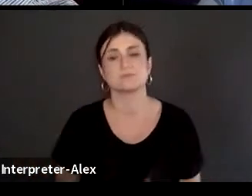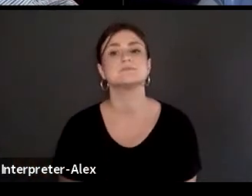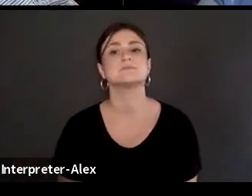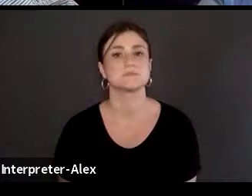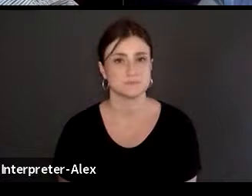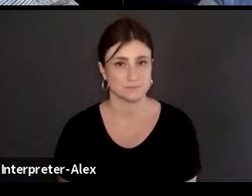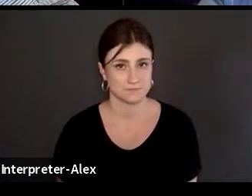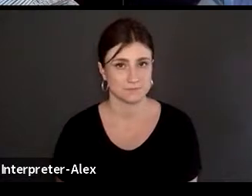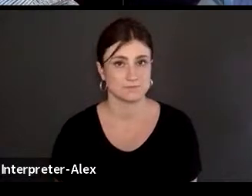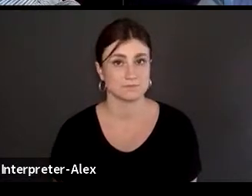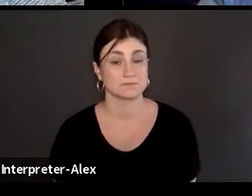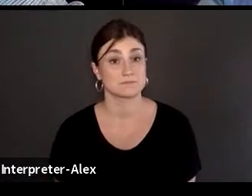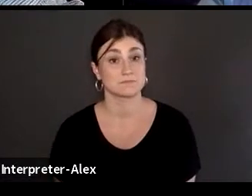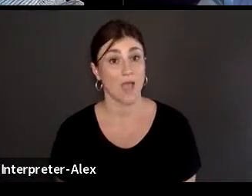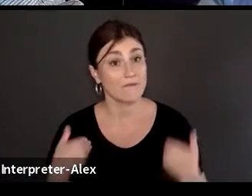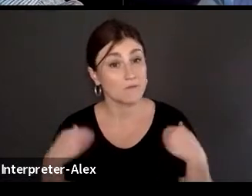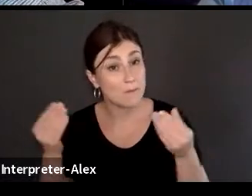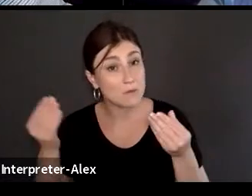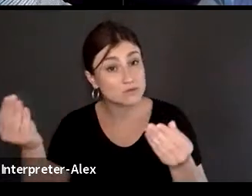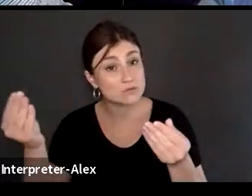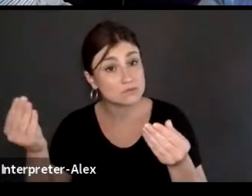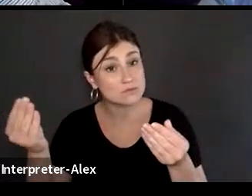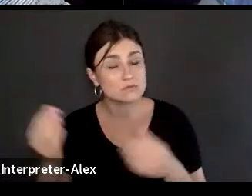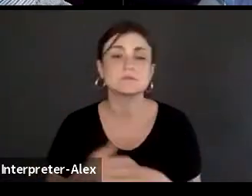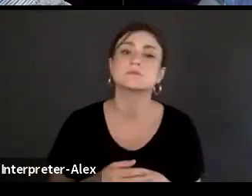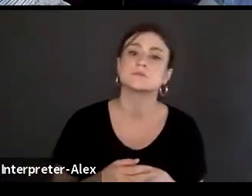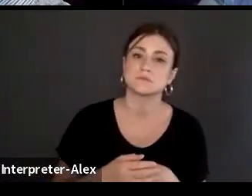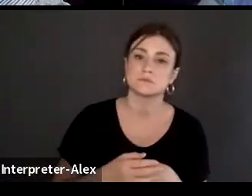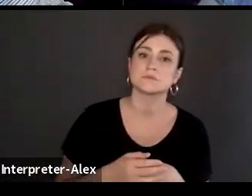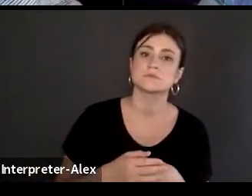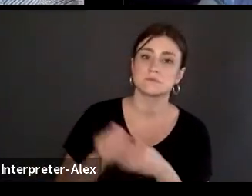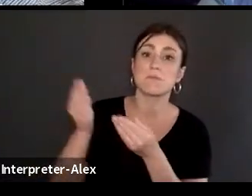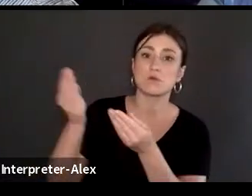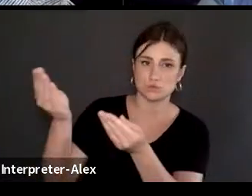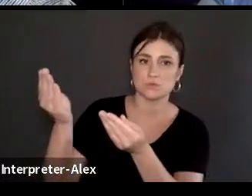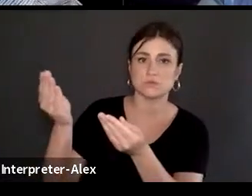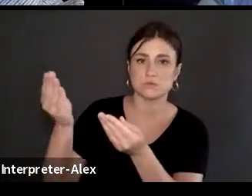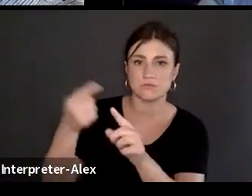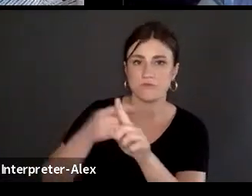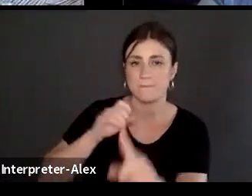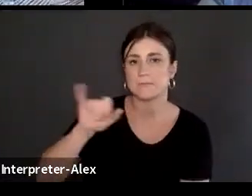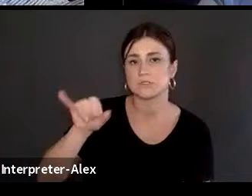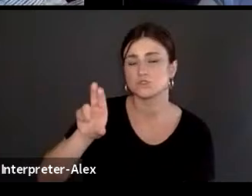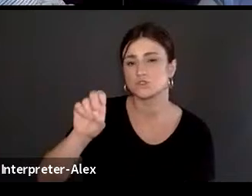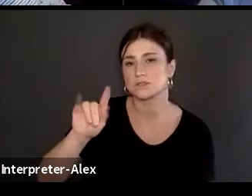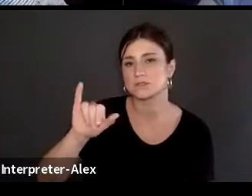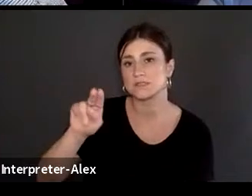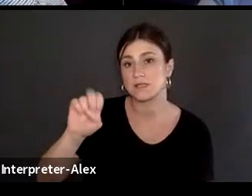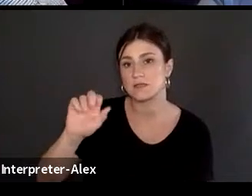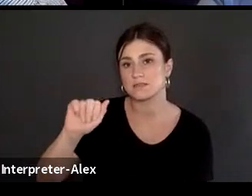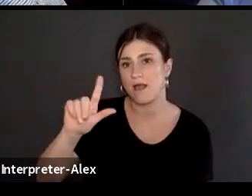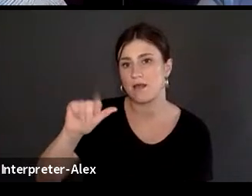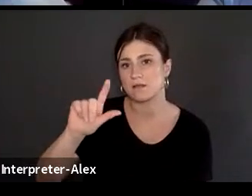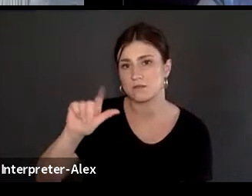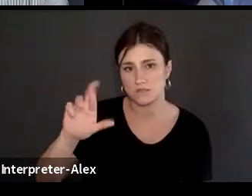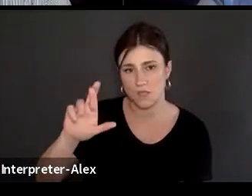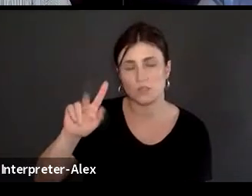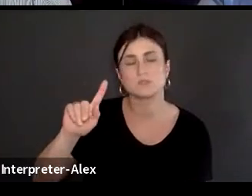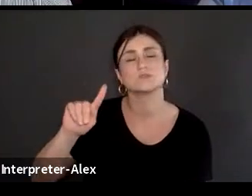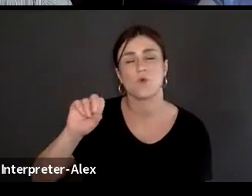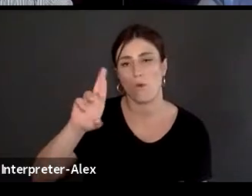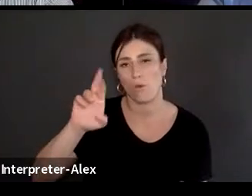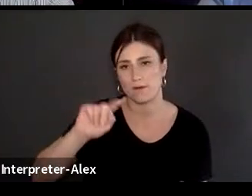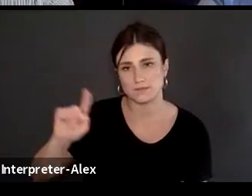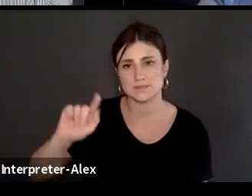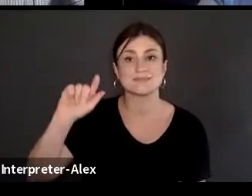Honorable Mayor, is there a motion? No, sir, there is not. So I'd like to make a motion. Very good. We have a motion from Councillor Justin Salazar Torres